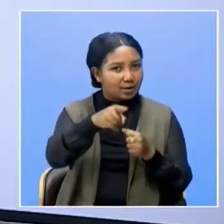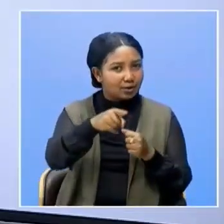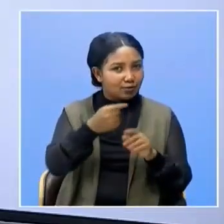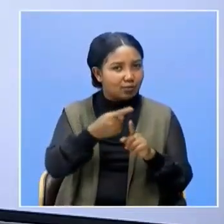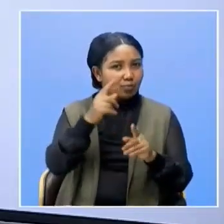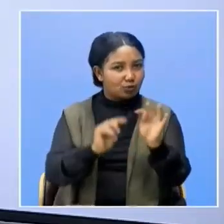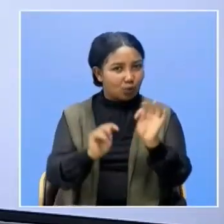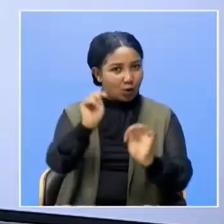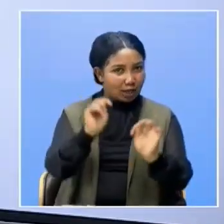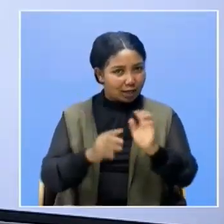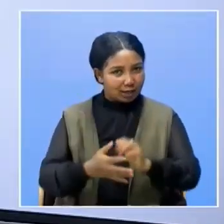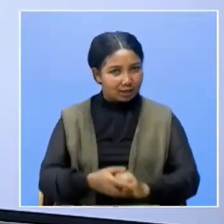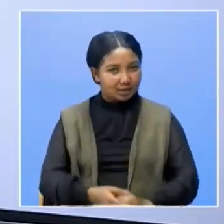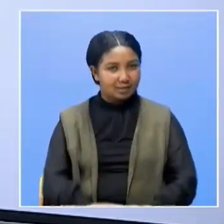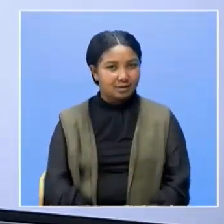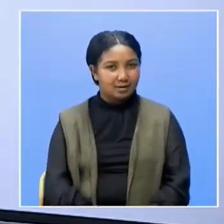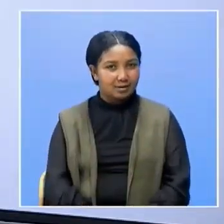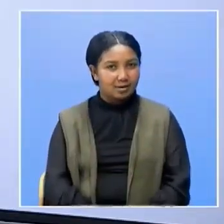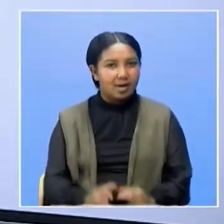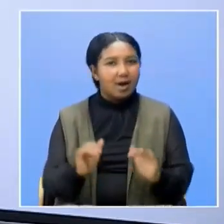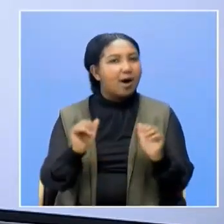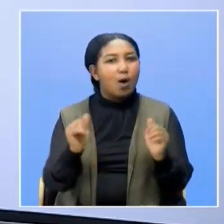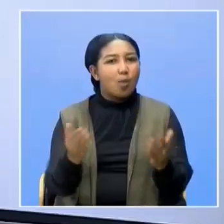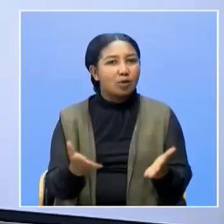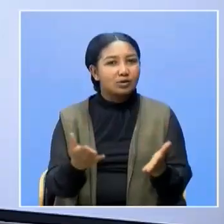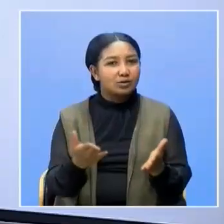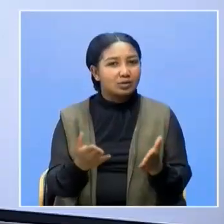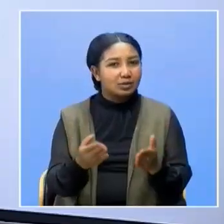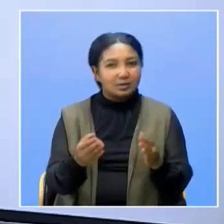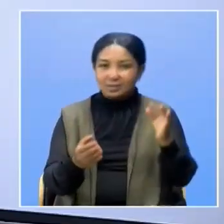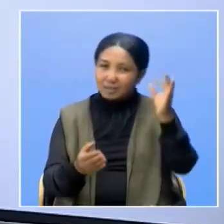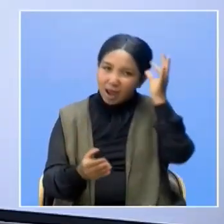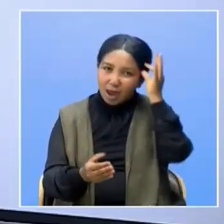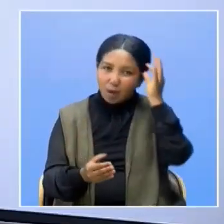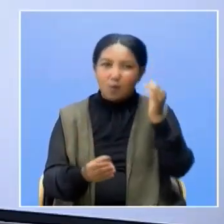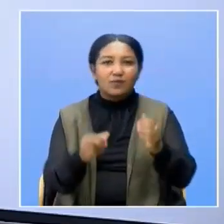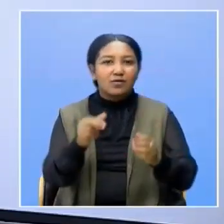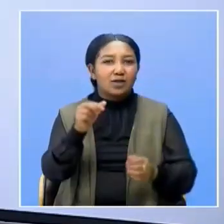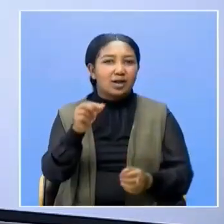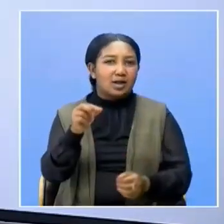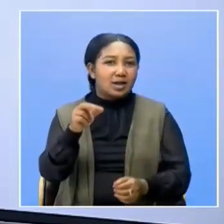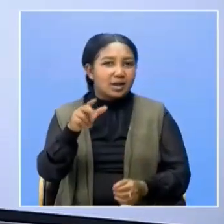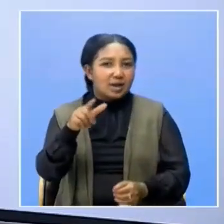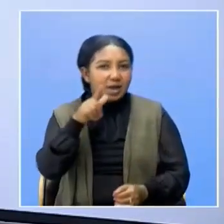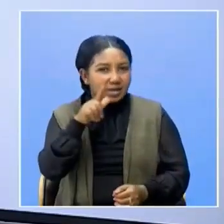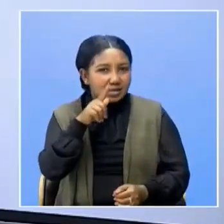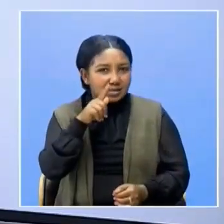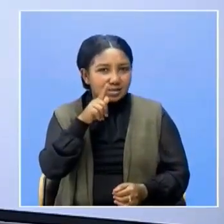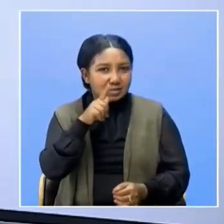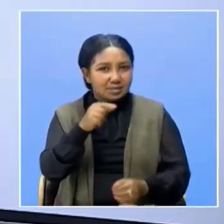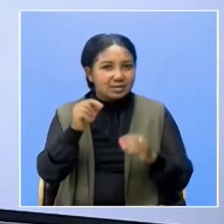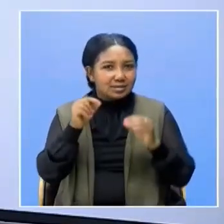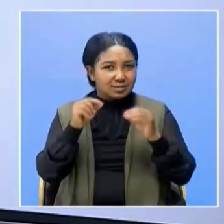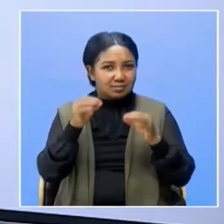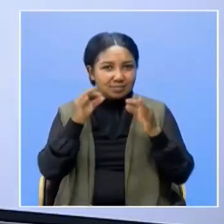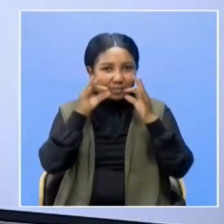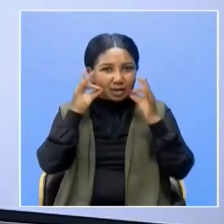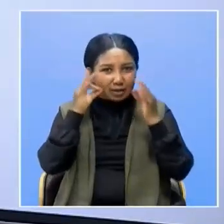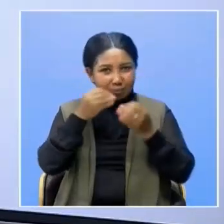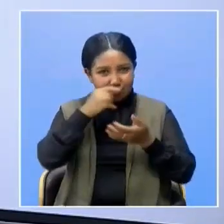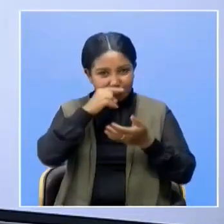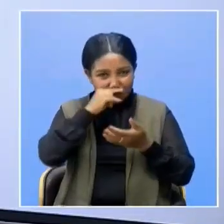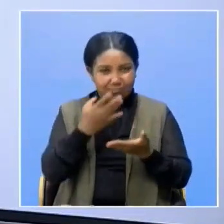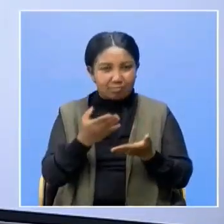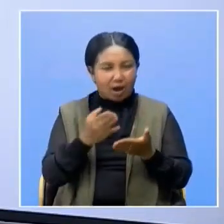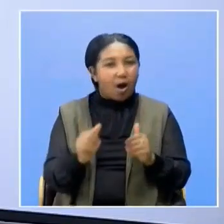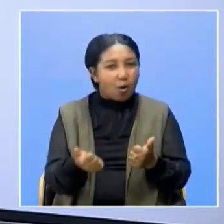the story? How about the hair of Lily's kitten? How was that when you compare it with Max's